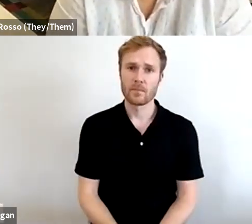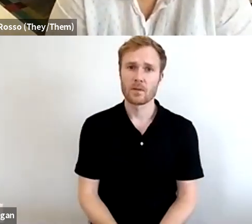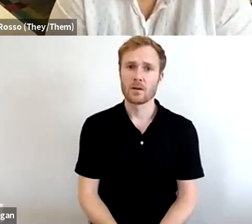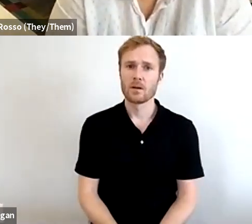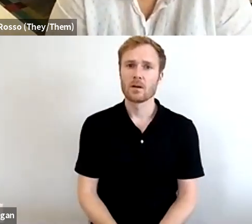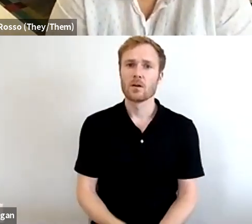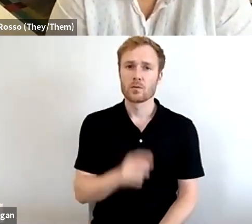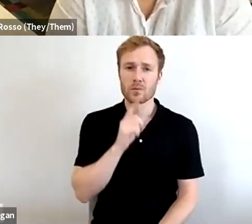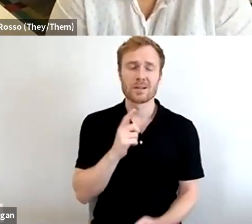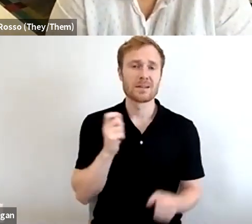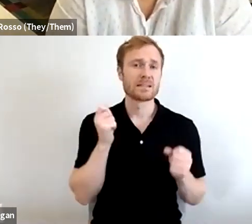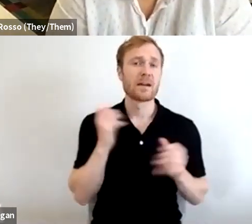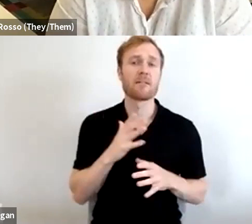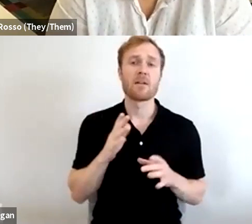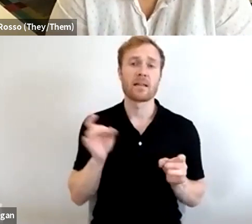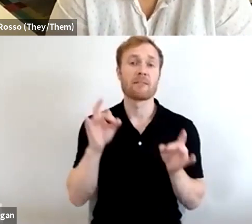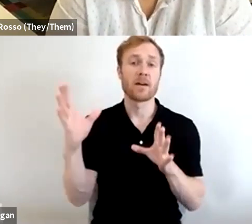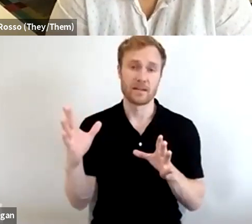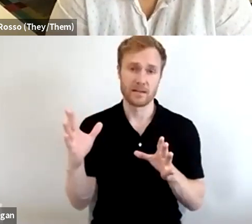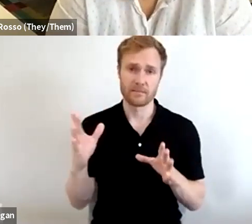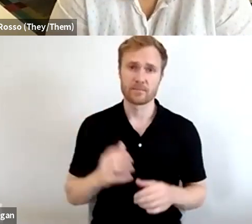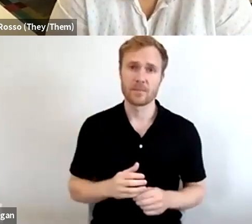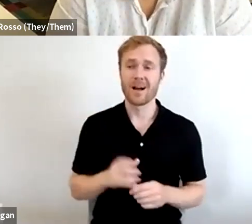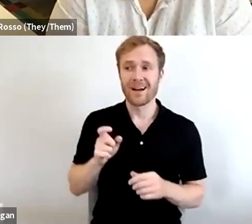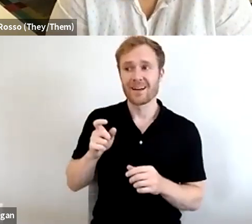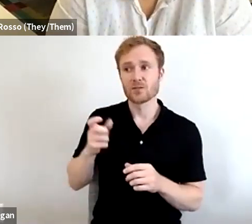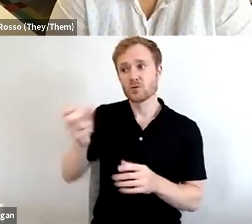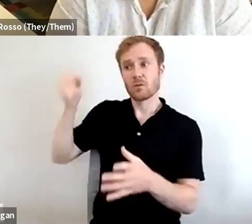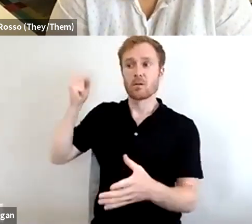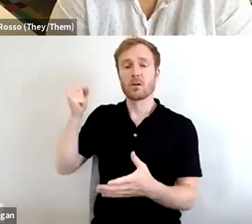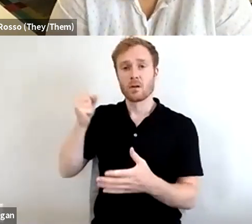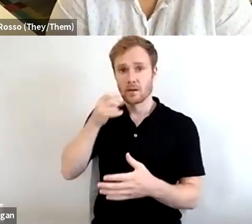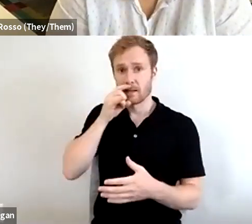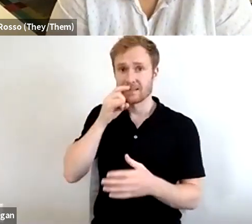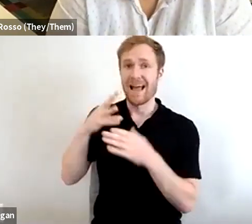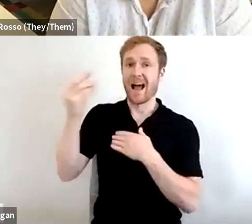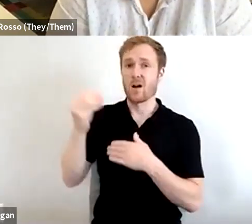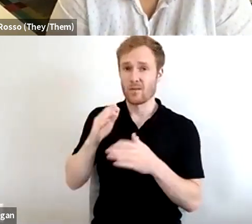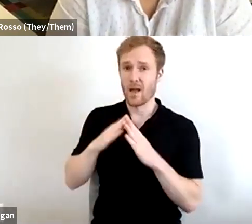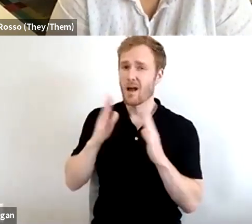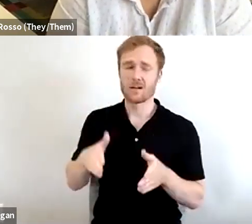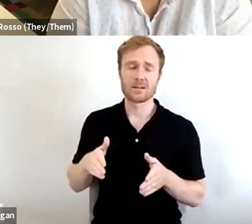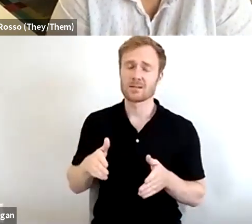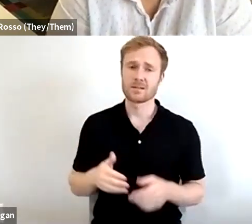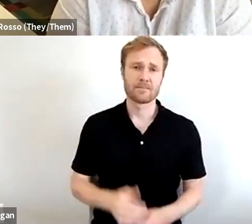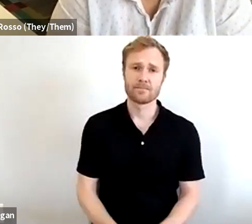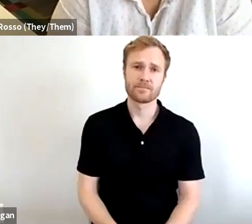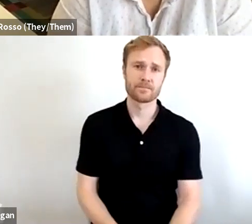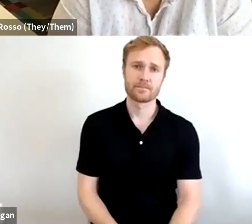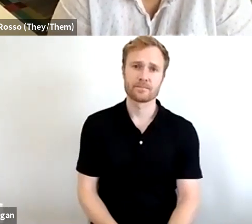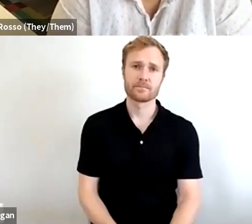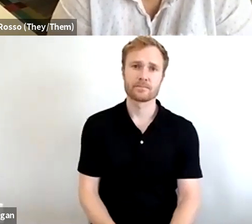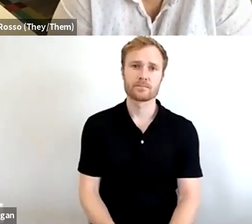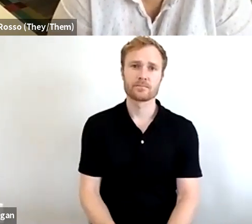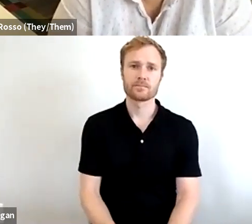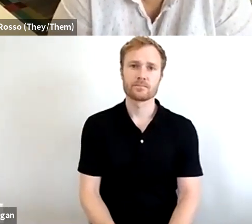explosively, terrifyingly violent. And I mean, I've had to get kids out of houses and stuff in ways that you would just never think you would have